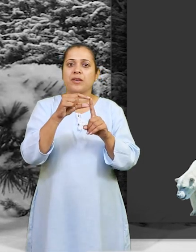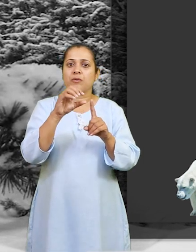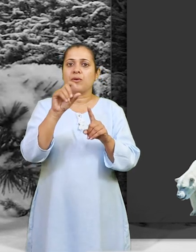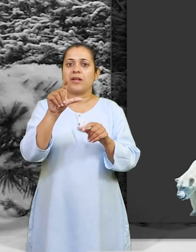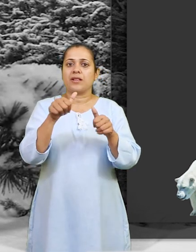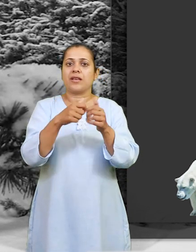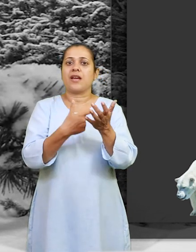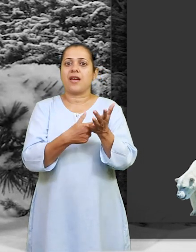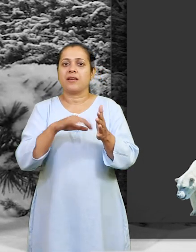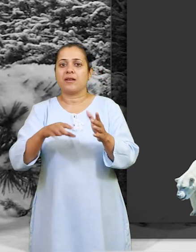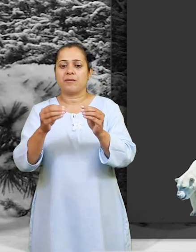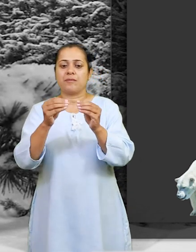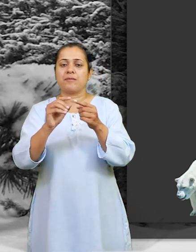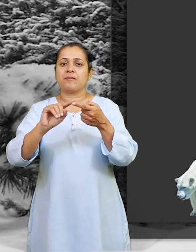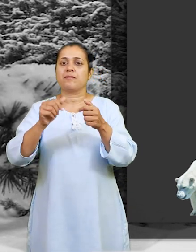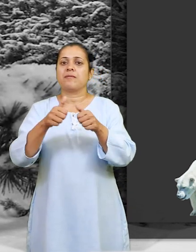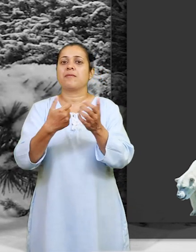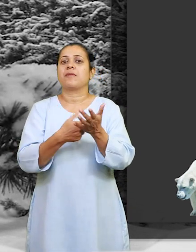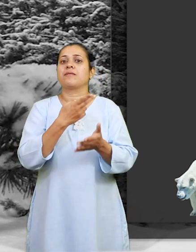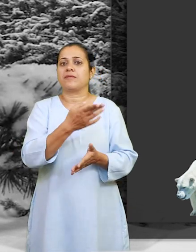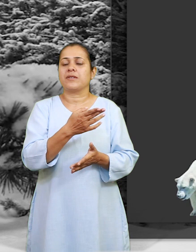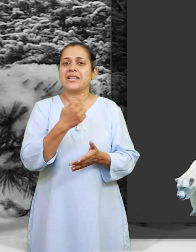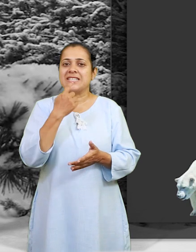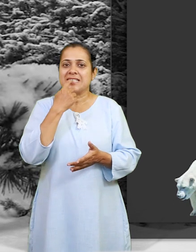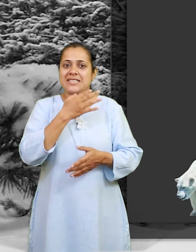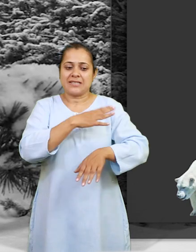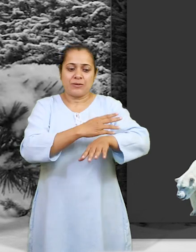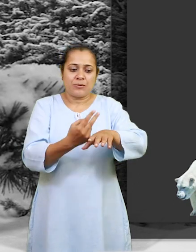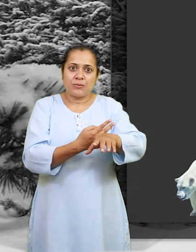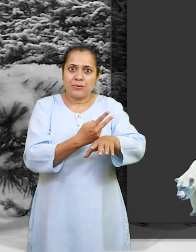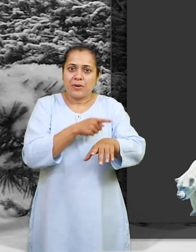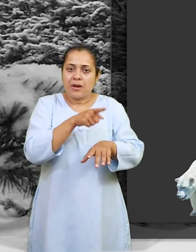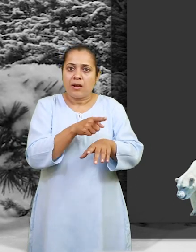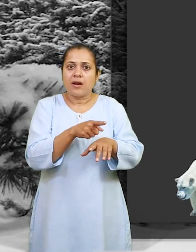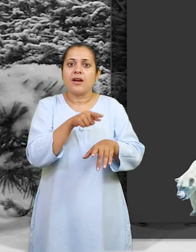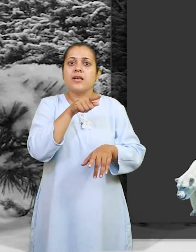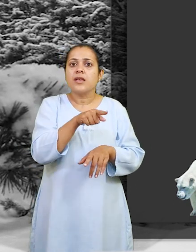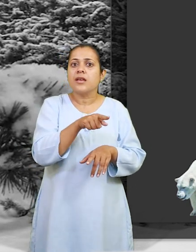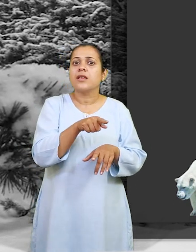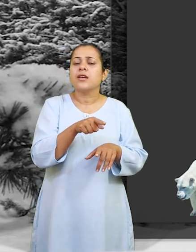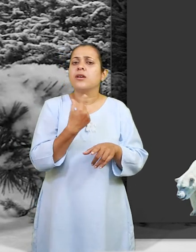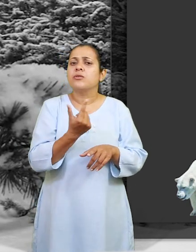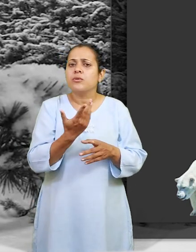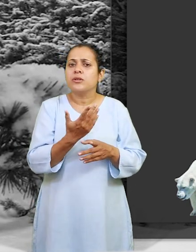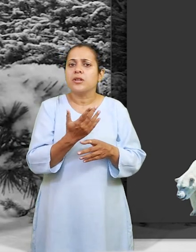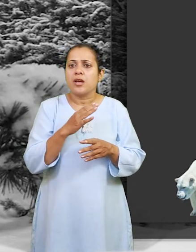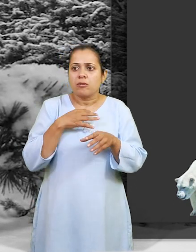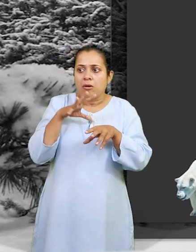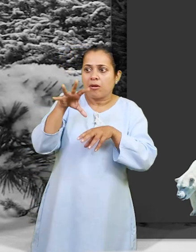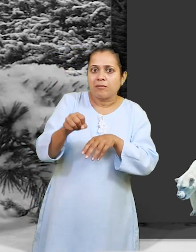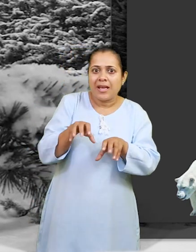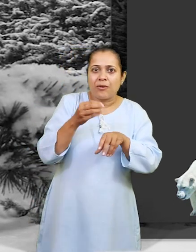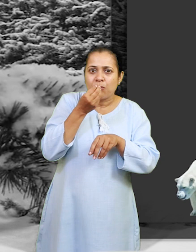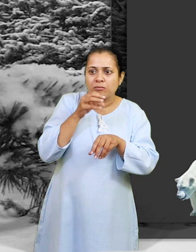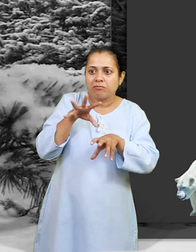white fur of the polar bears helps them to be a good predator and